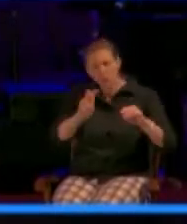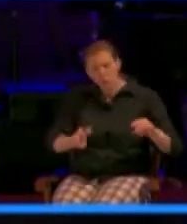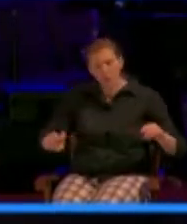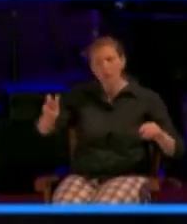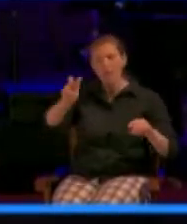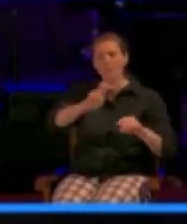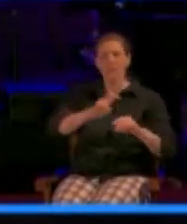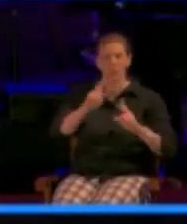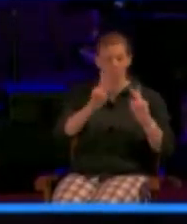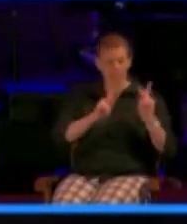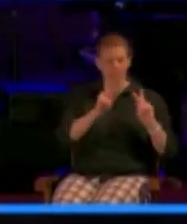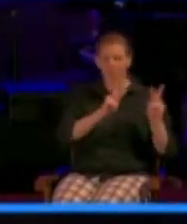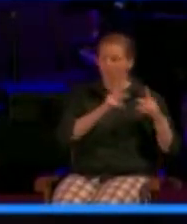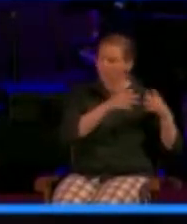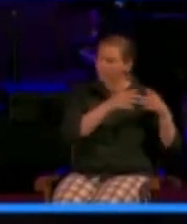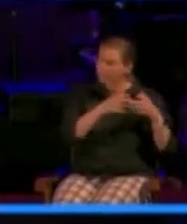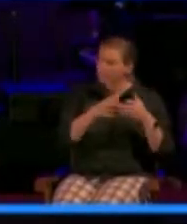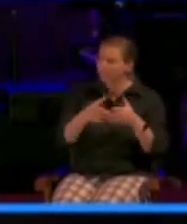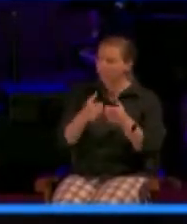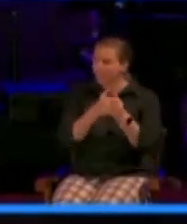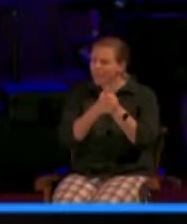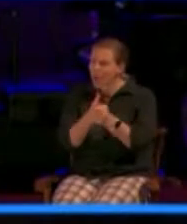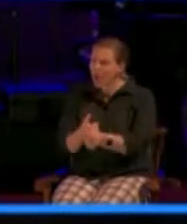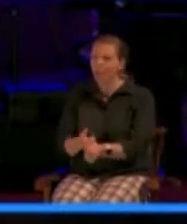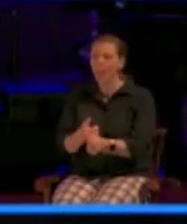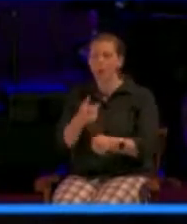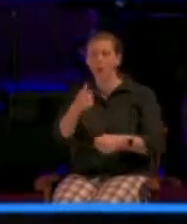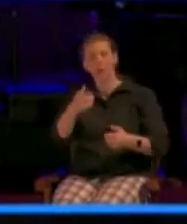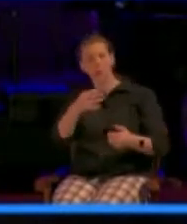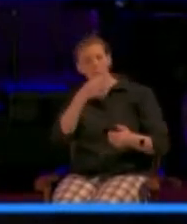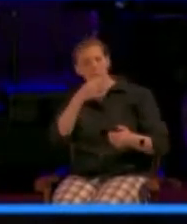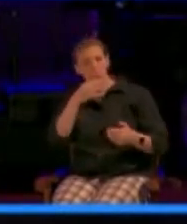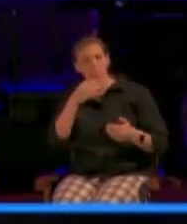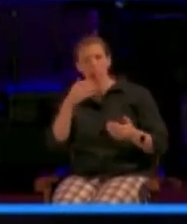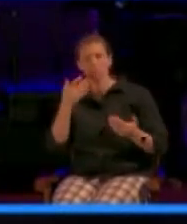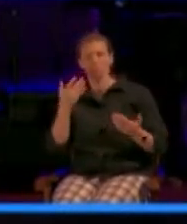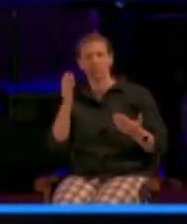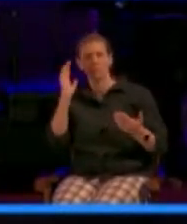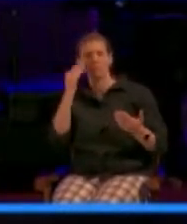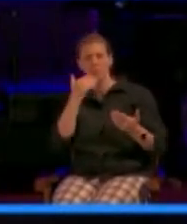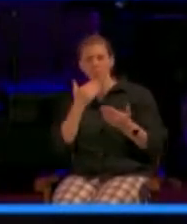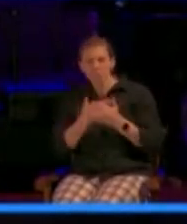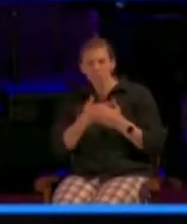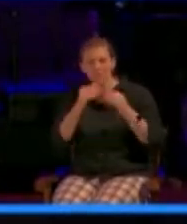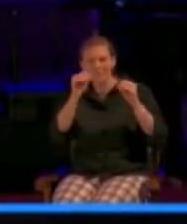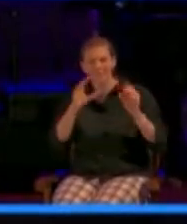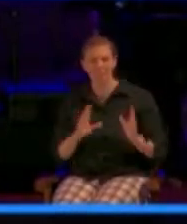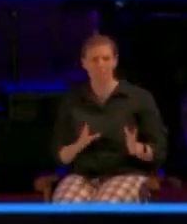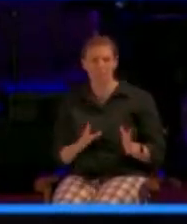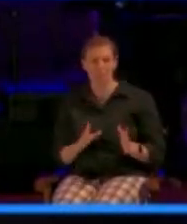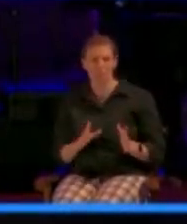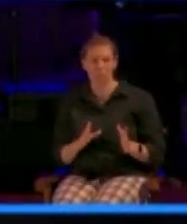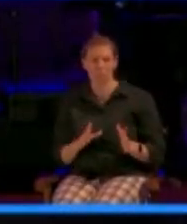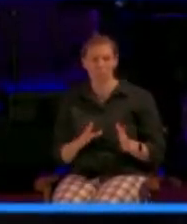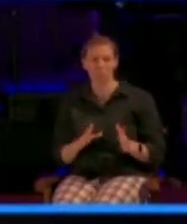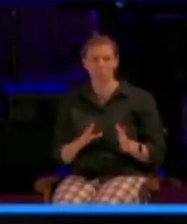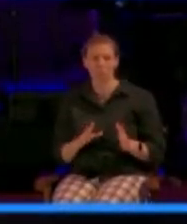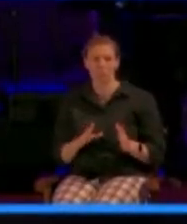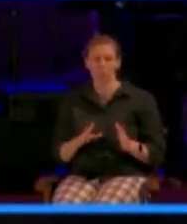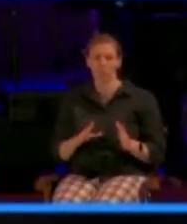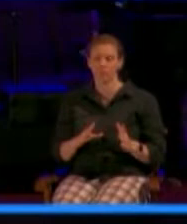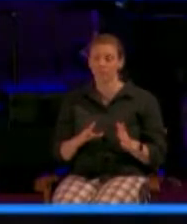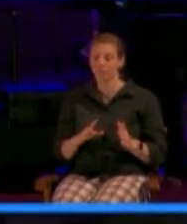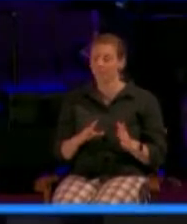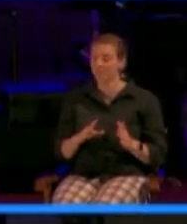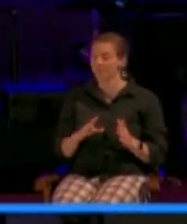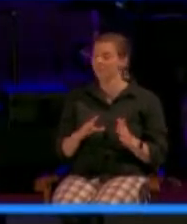also thinks of himself as good too. And you're going to see that clearly in just a minute. Can I break the news to you if you haven't already discovered